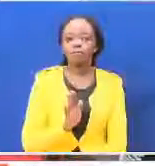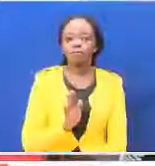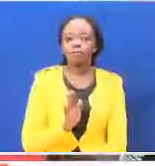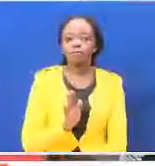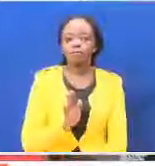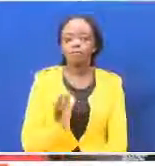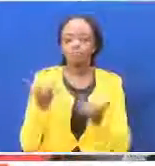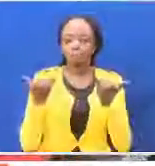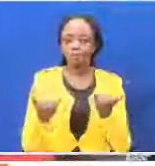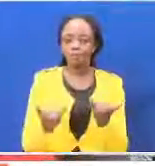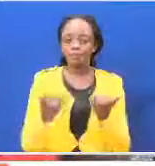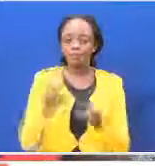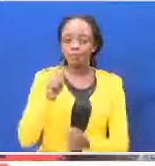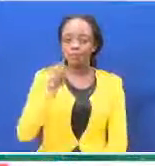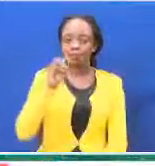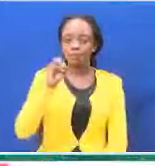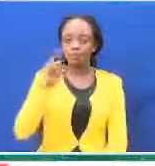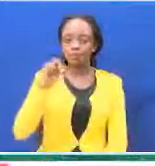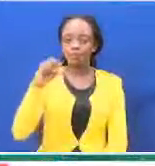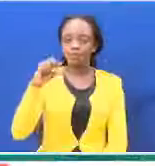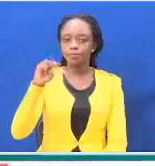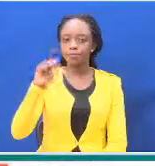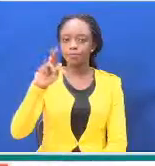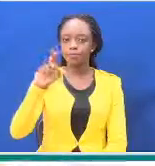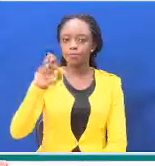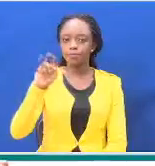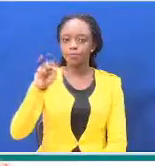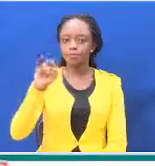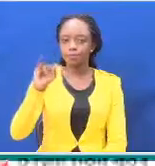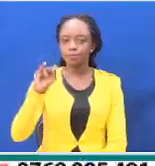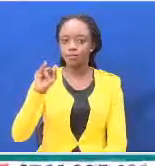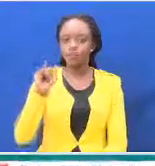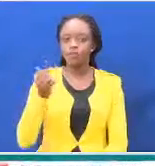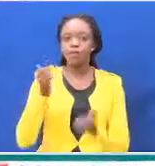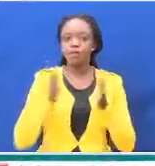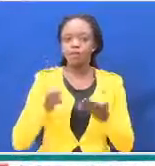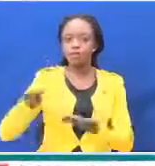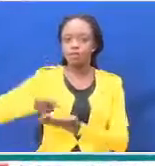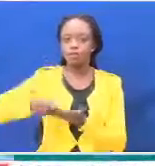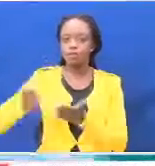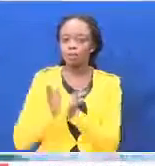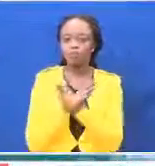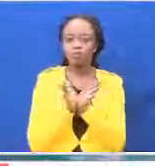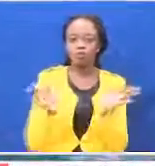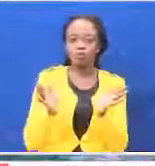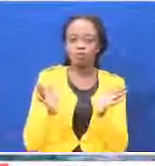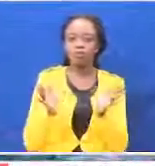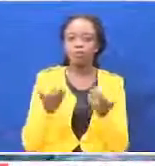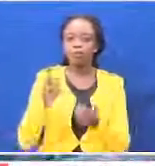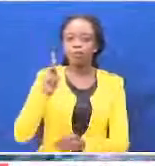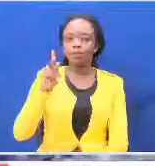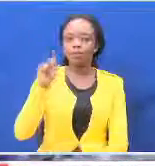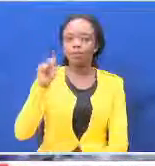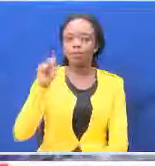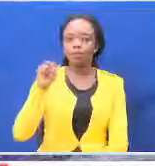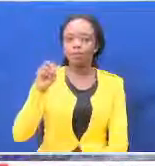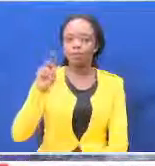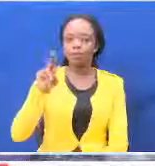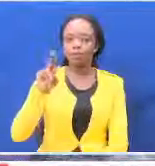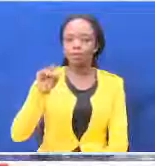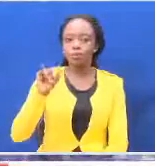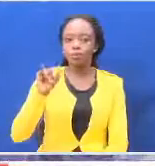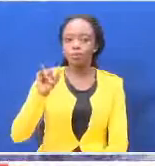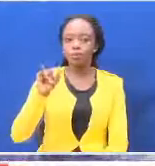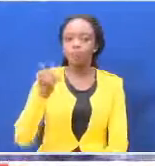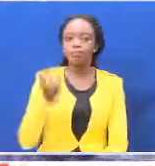And now, Tongareni Member of Parliament, Seli Simiyu, who is also the party secretary general and his Kandui counterpart, Wafula Wamunyinyi,